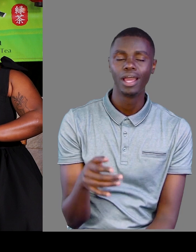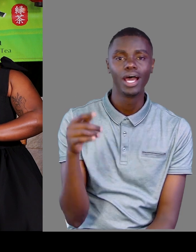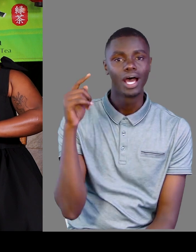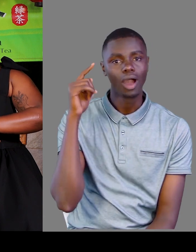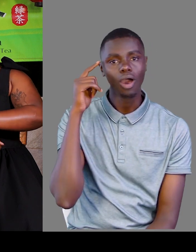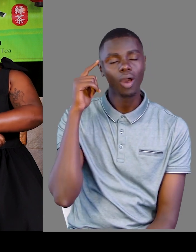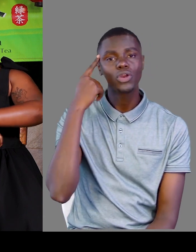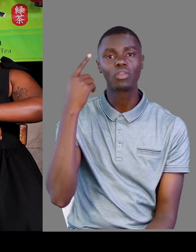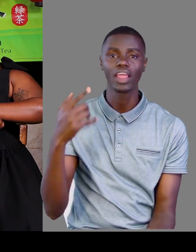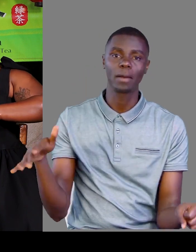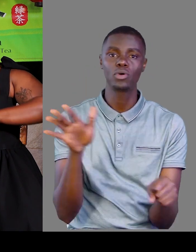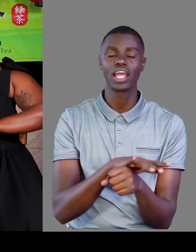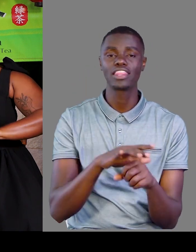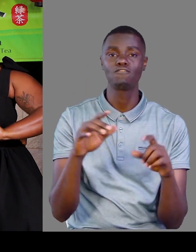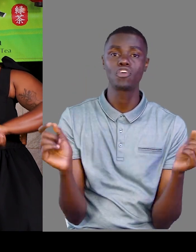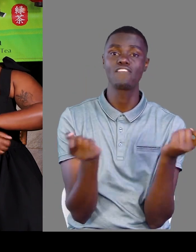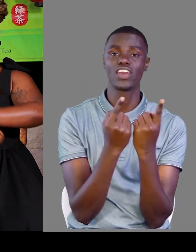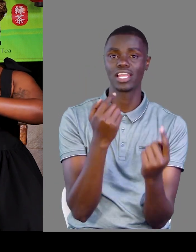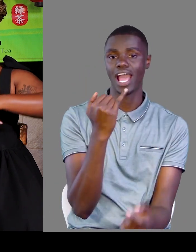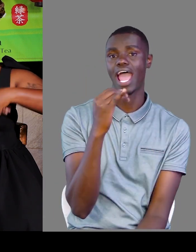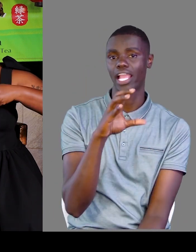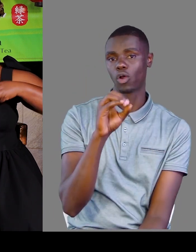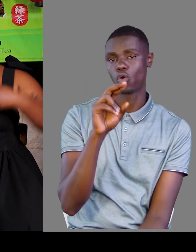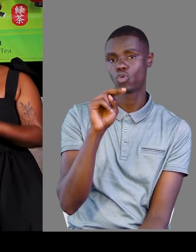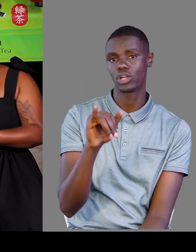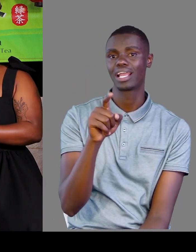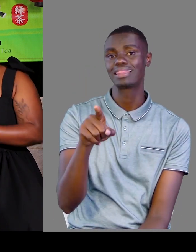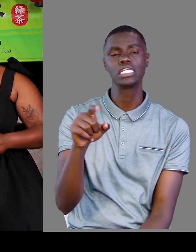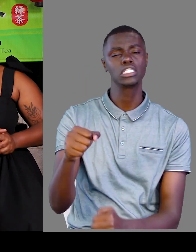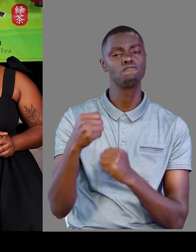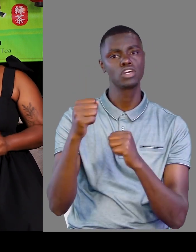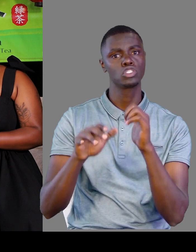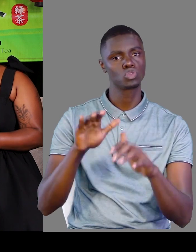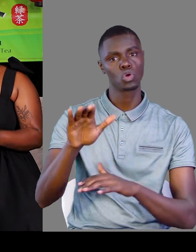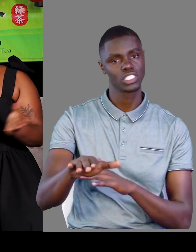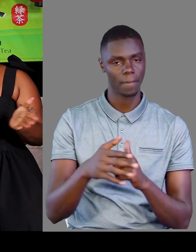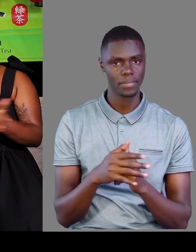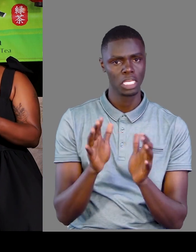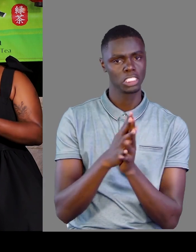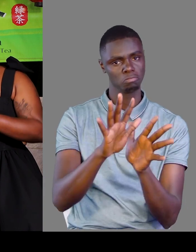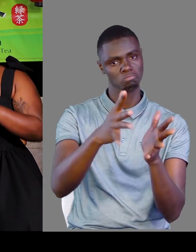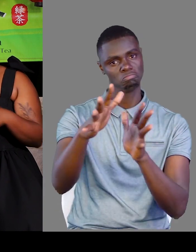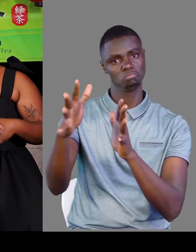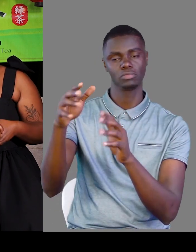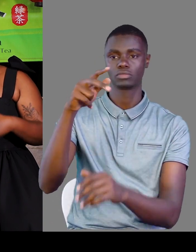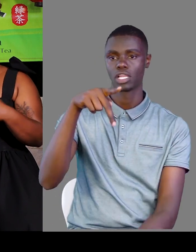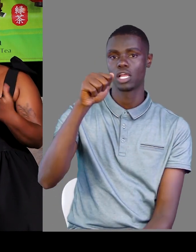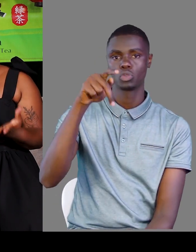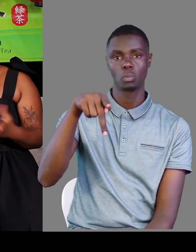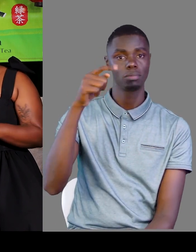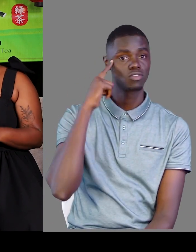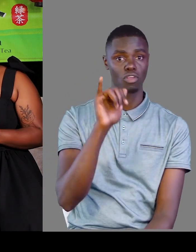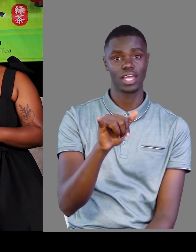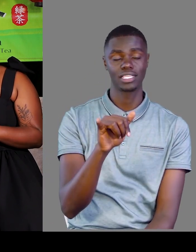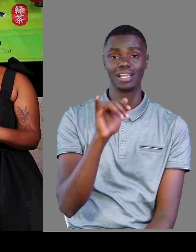think of the whole event, the Iconic space? I feel like this is such a bold step. And by the way, Makofi, flowers to Paps for